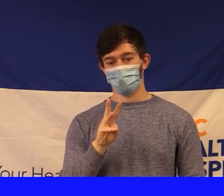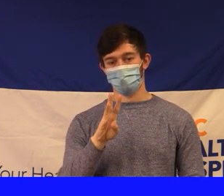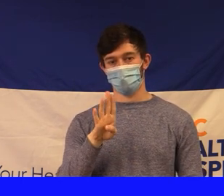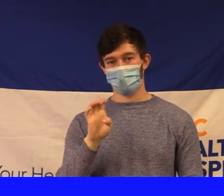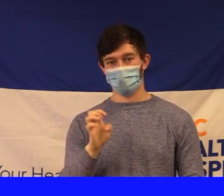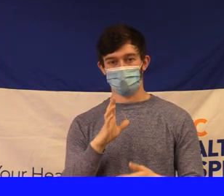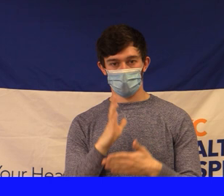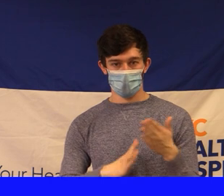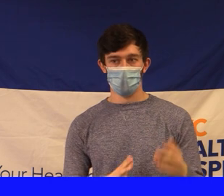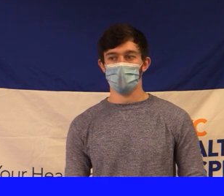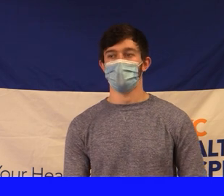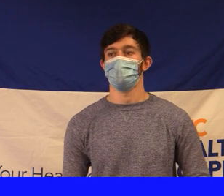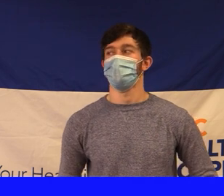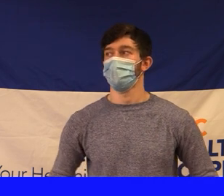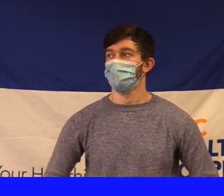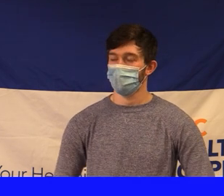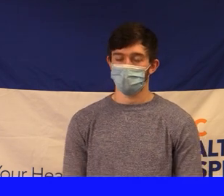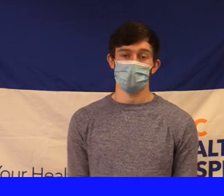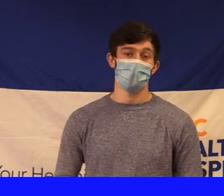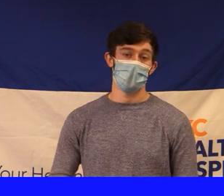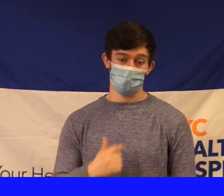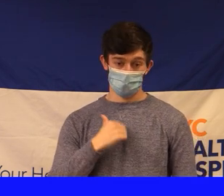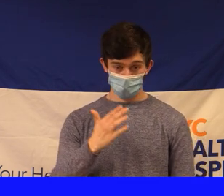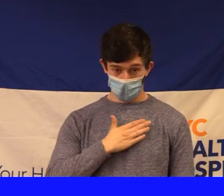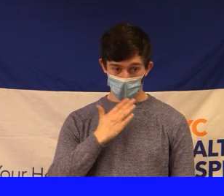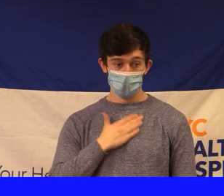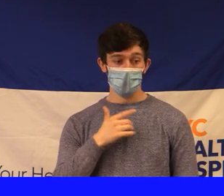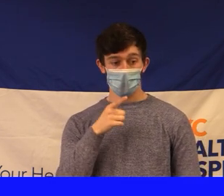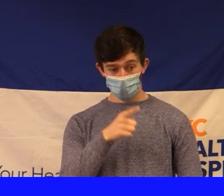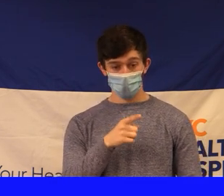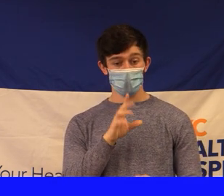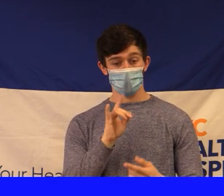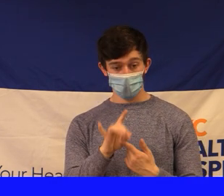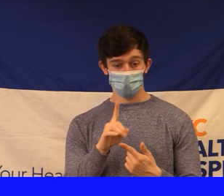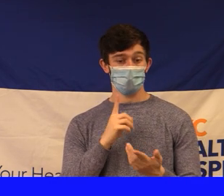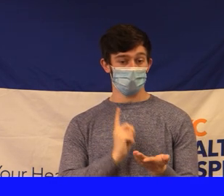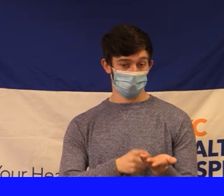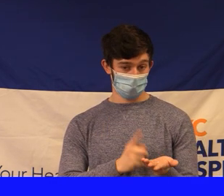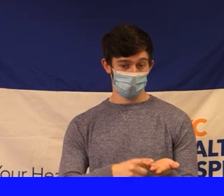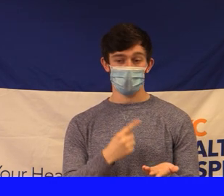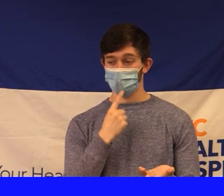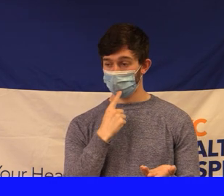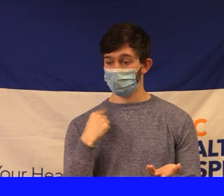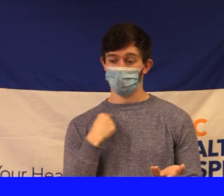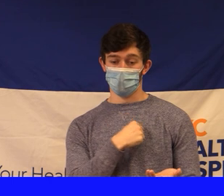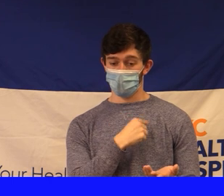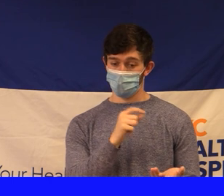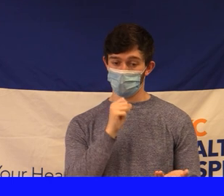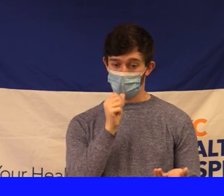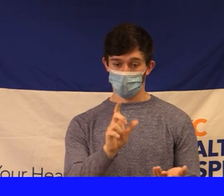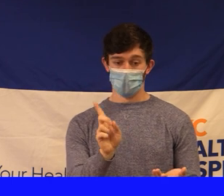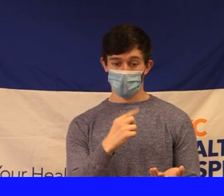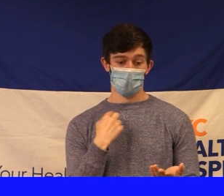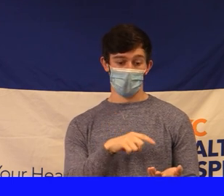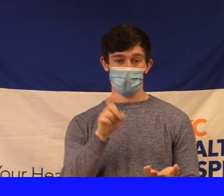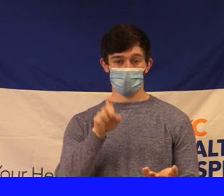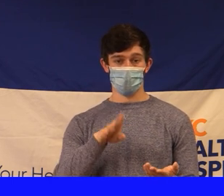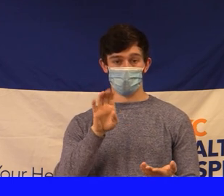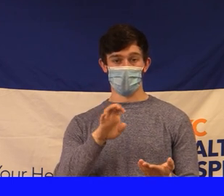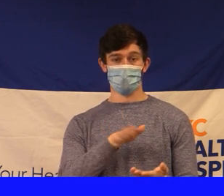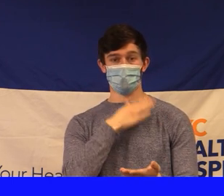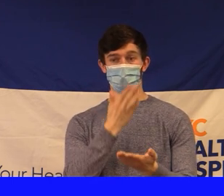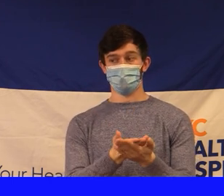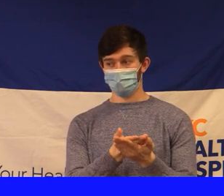component that, and I'm glad that you highlighted that you feel that we are not where we should be. We just saw